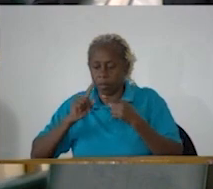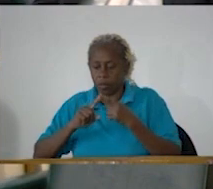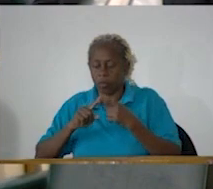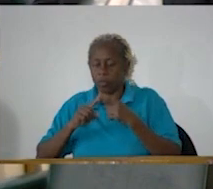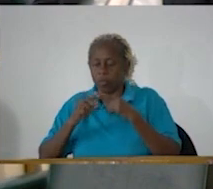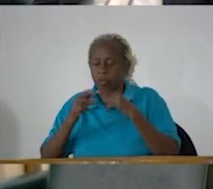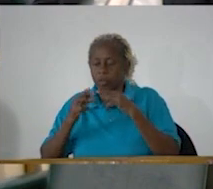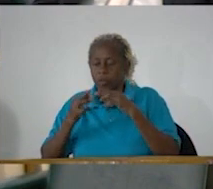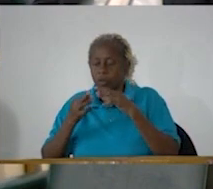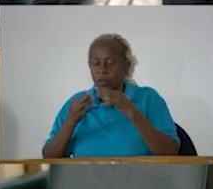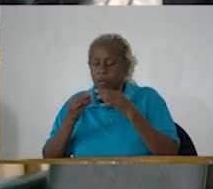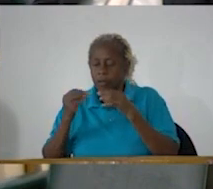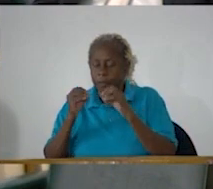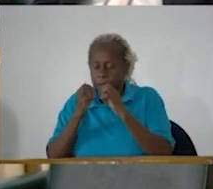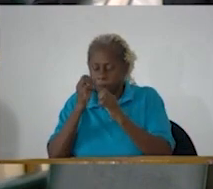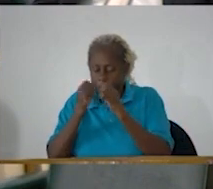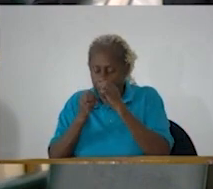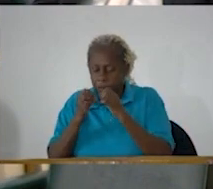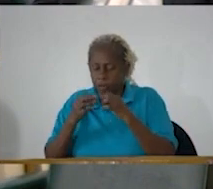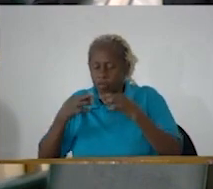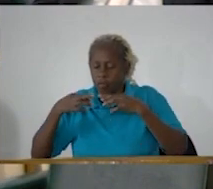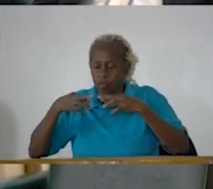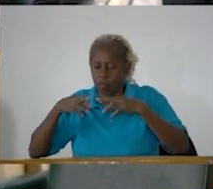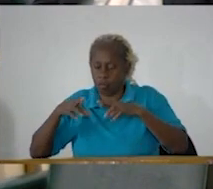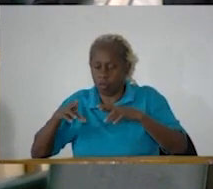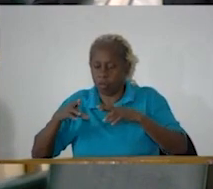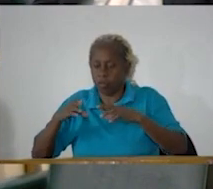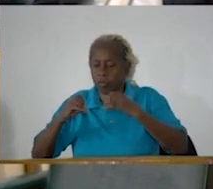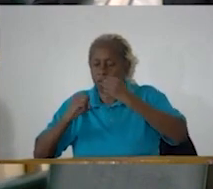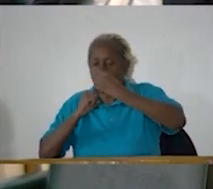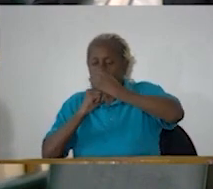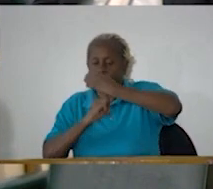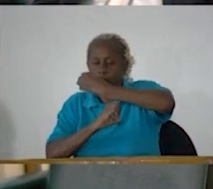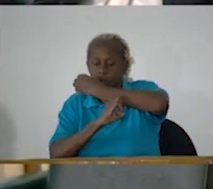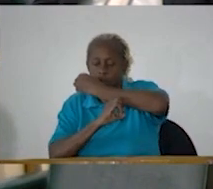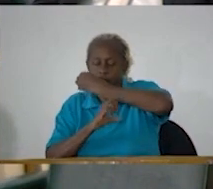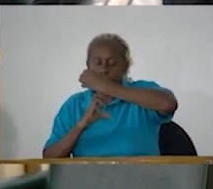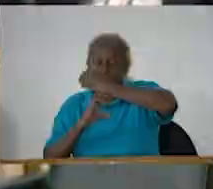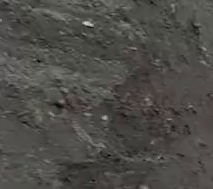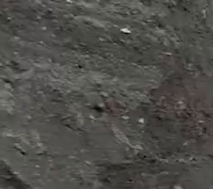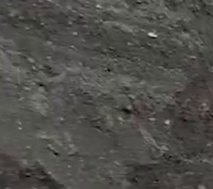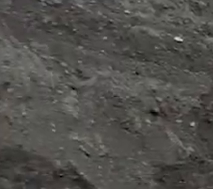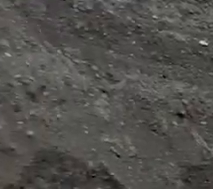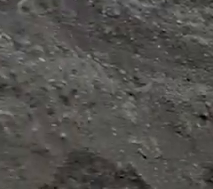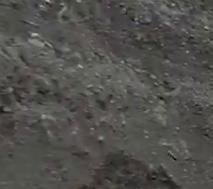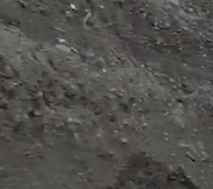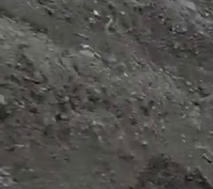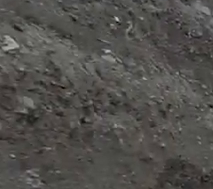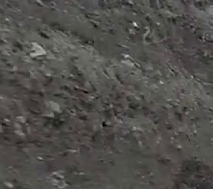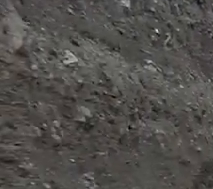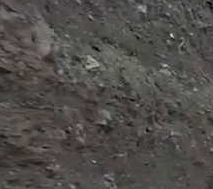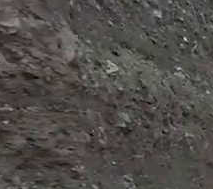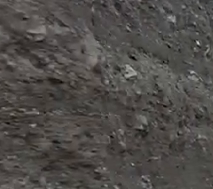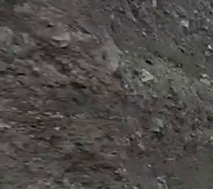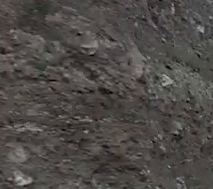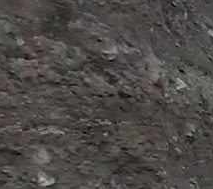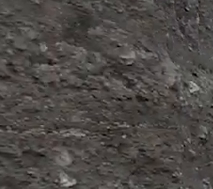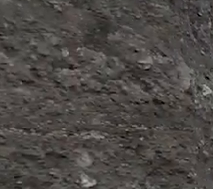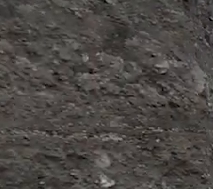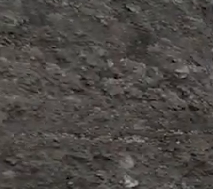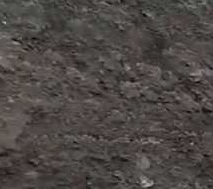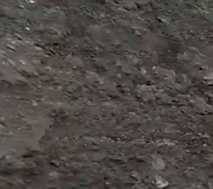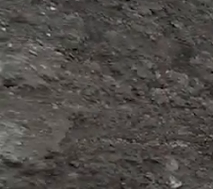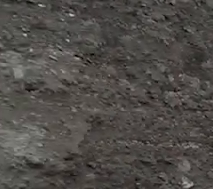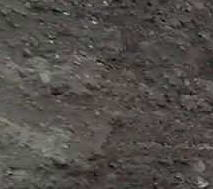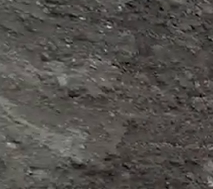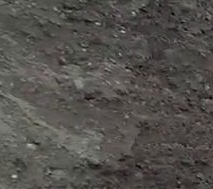repair their roads, their bridges, their drains. Mitigation works are usually carried out at